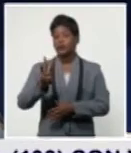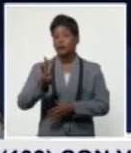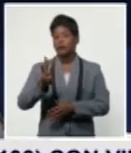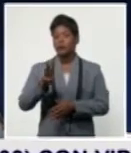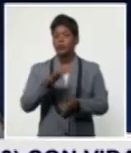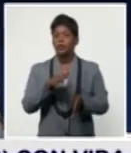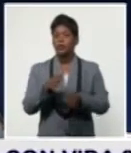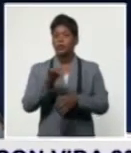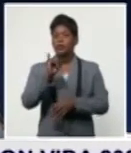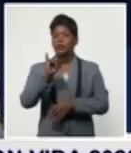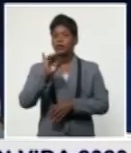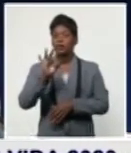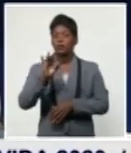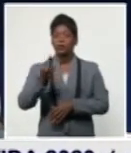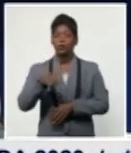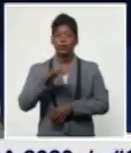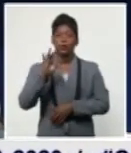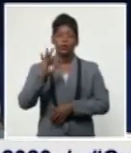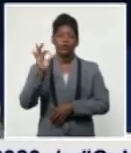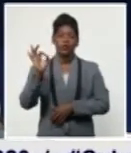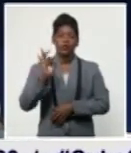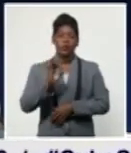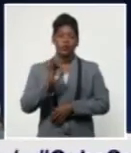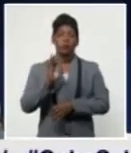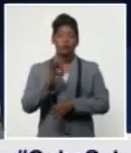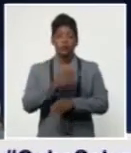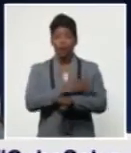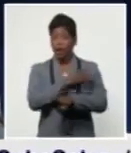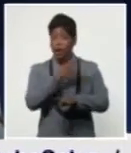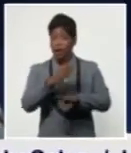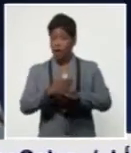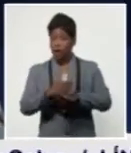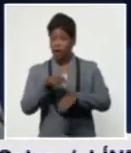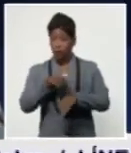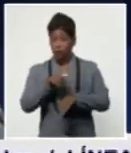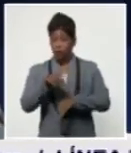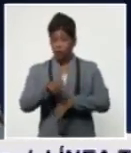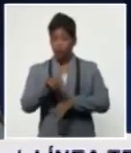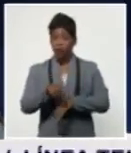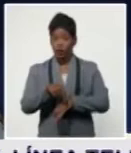77 cases that have been diagnosed in the last 15 days, 53